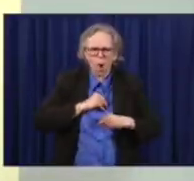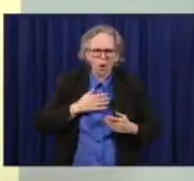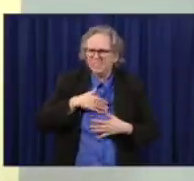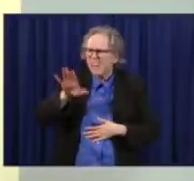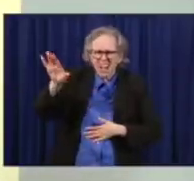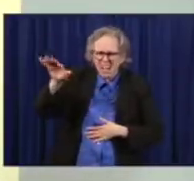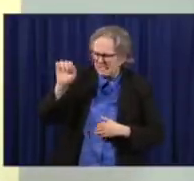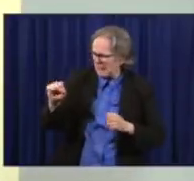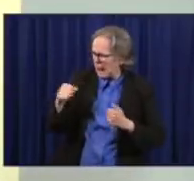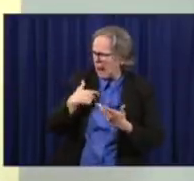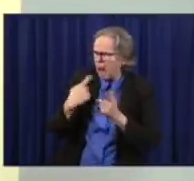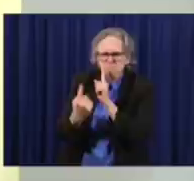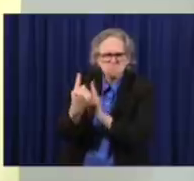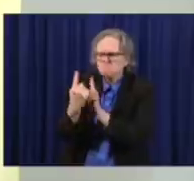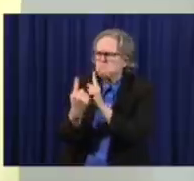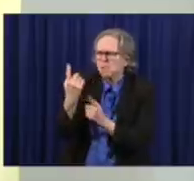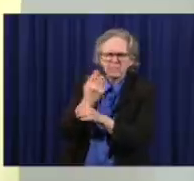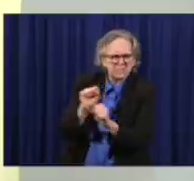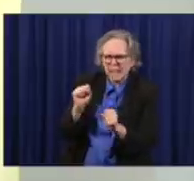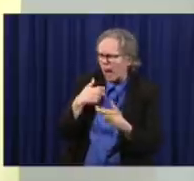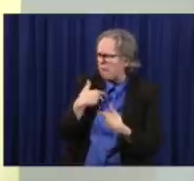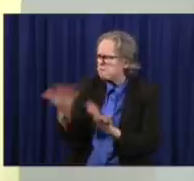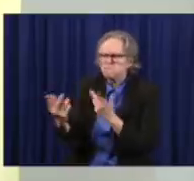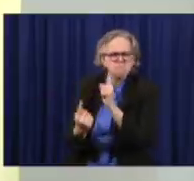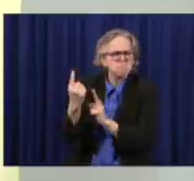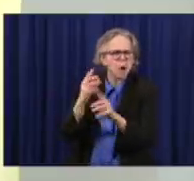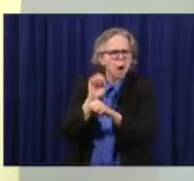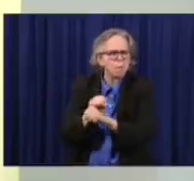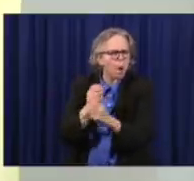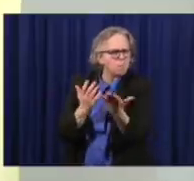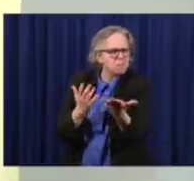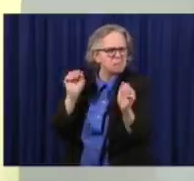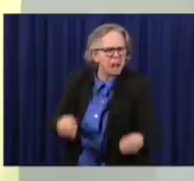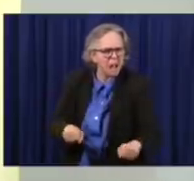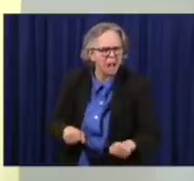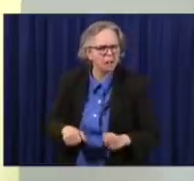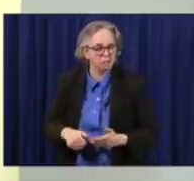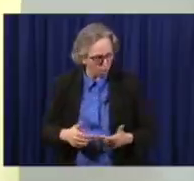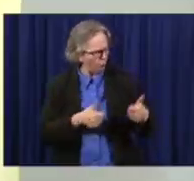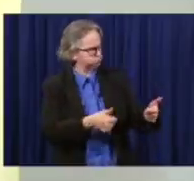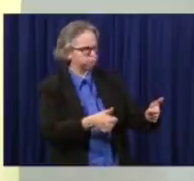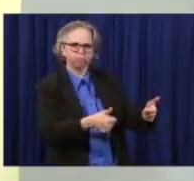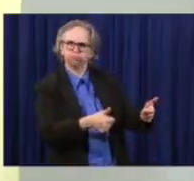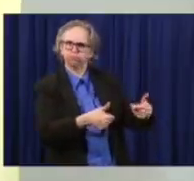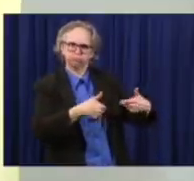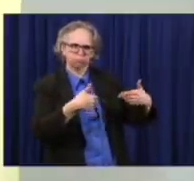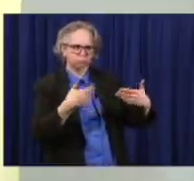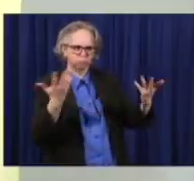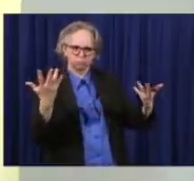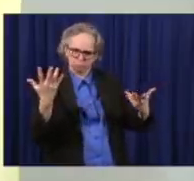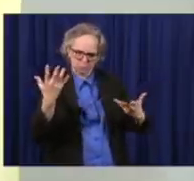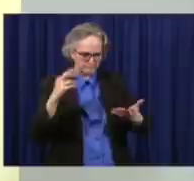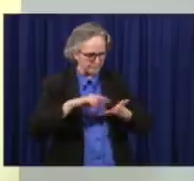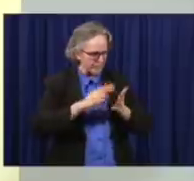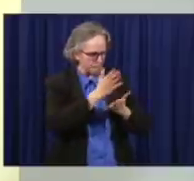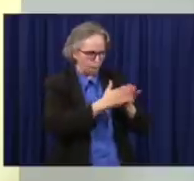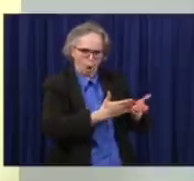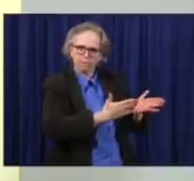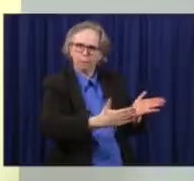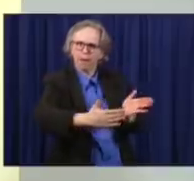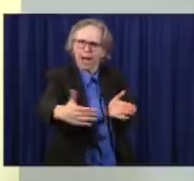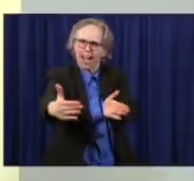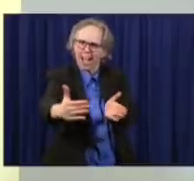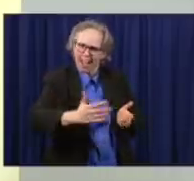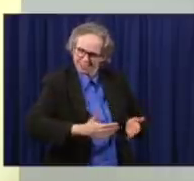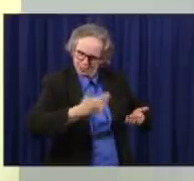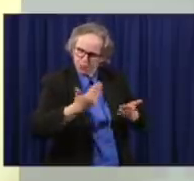safely, and we believe you can. And that is part of the transition. And we are going to be